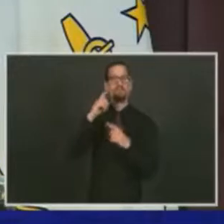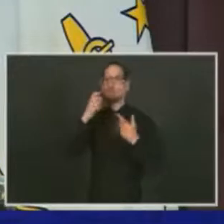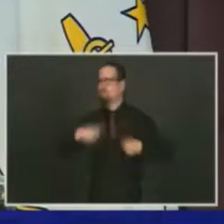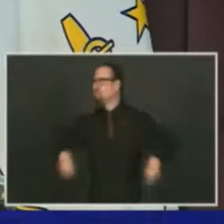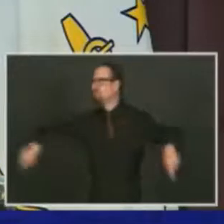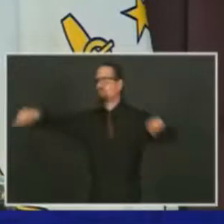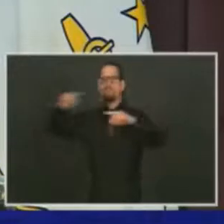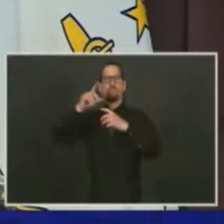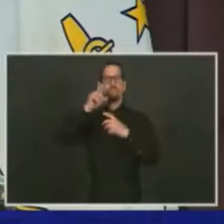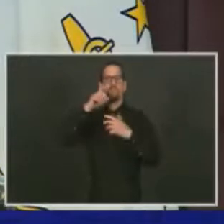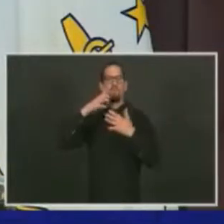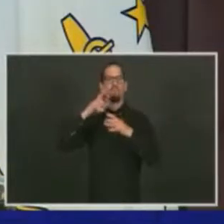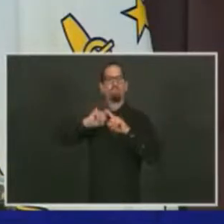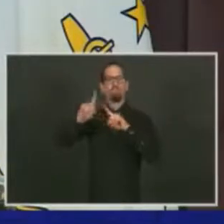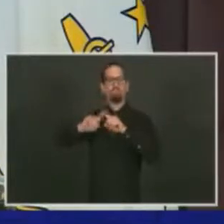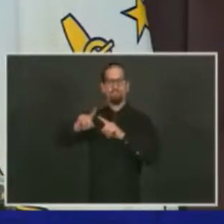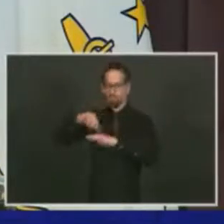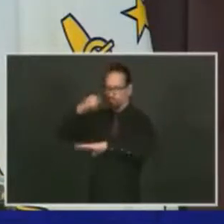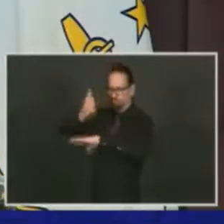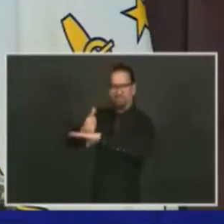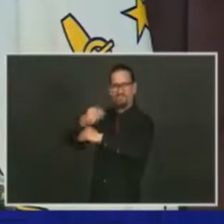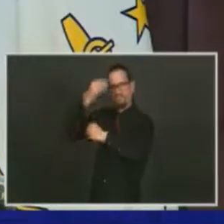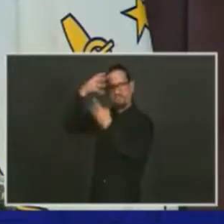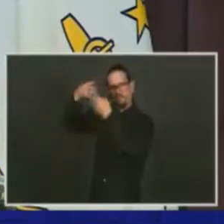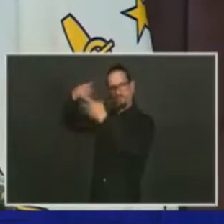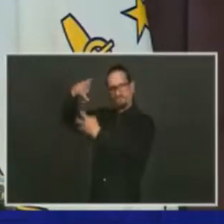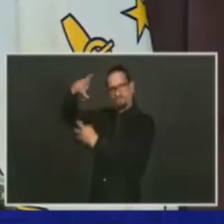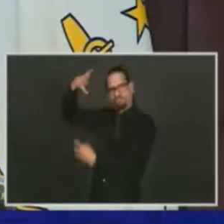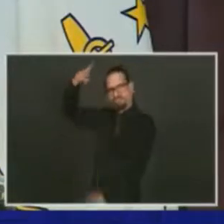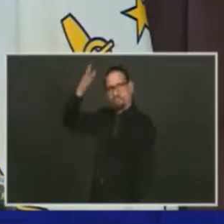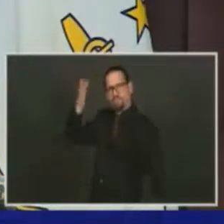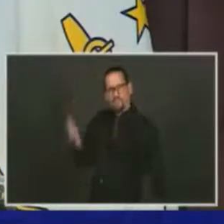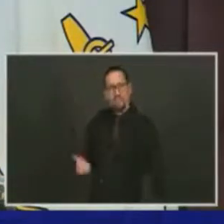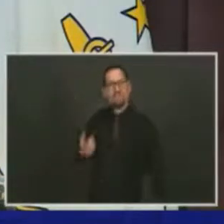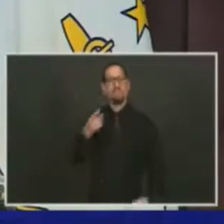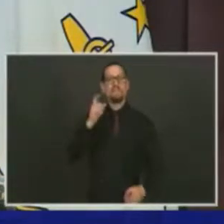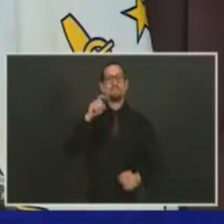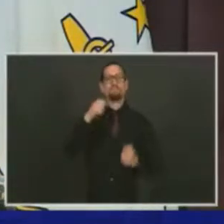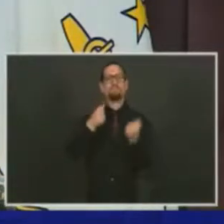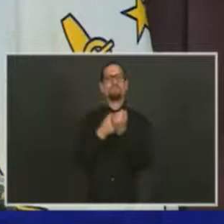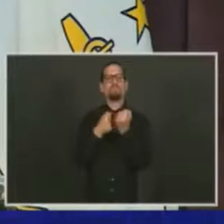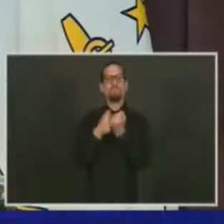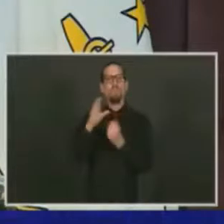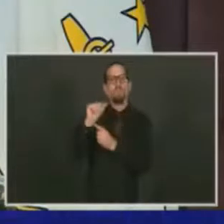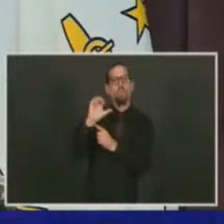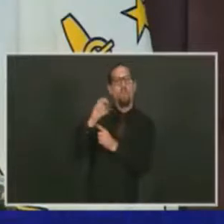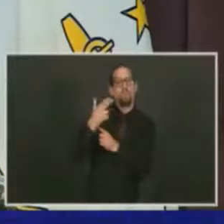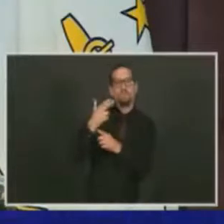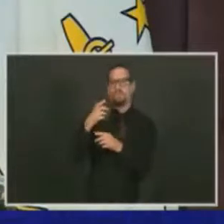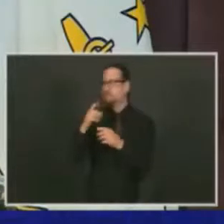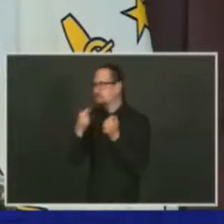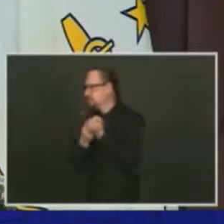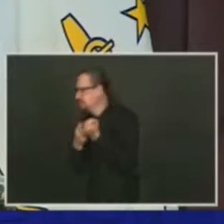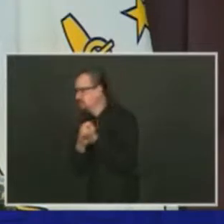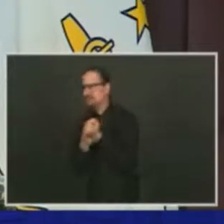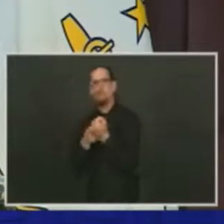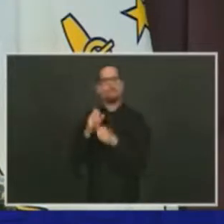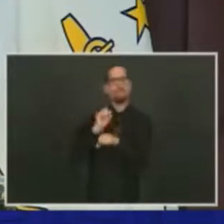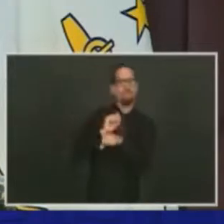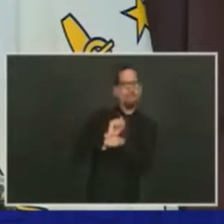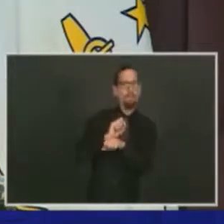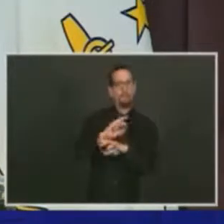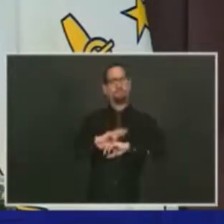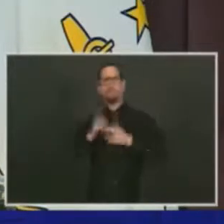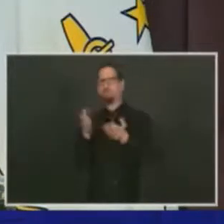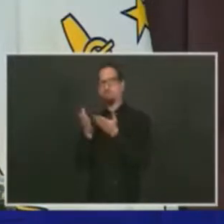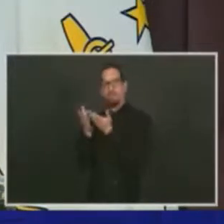schedule a virtual meeting with a career coach and a job recruiter. And as I said, this is